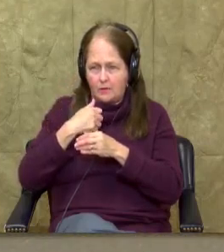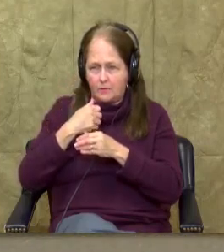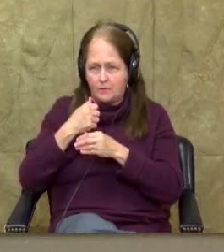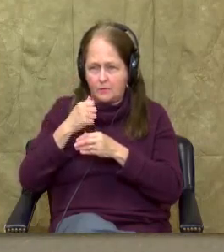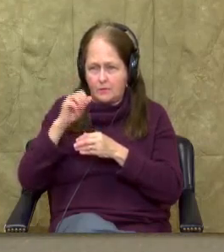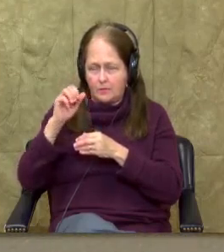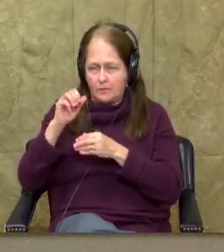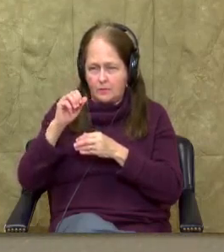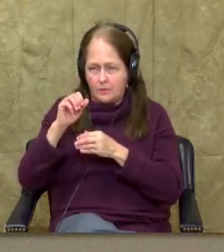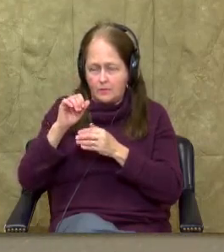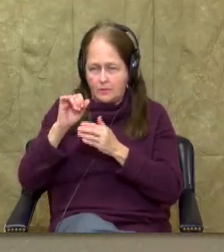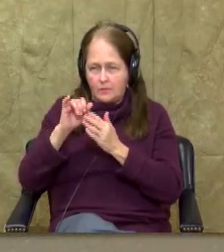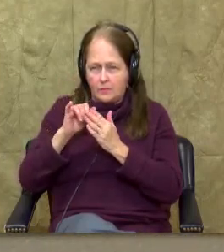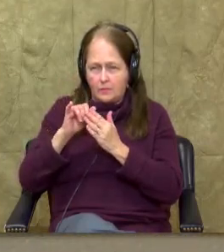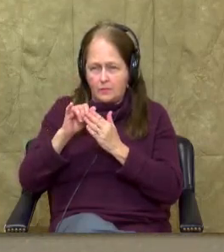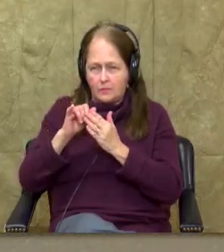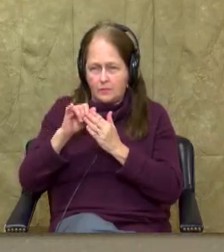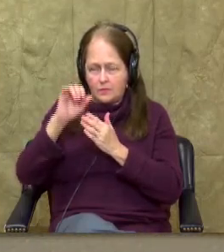then Sasha's